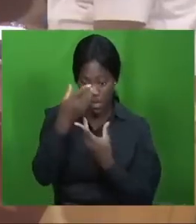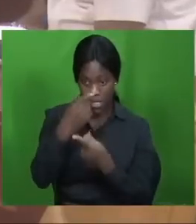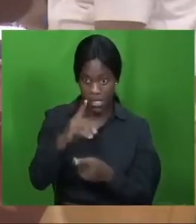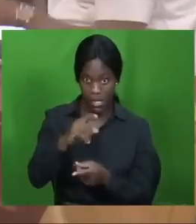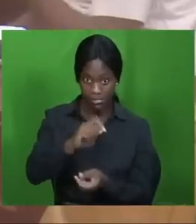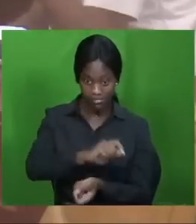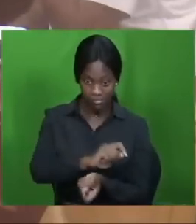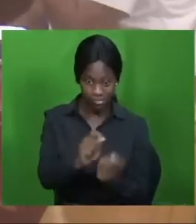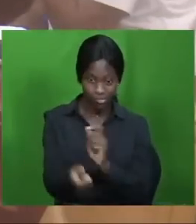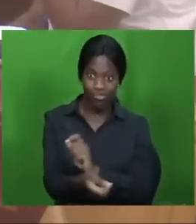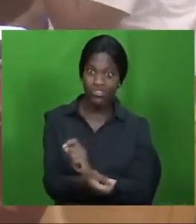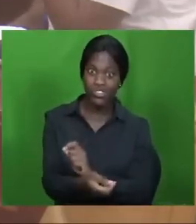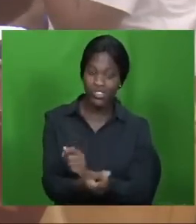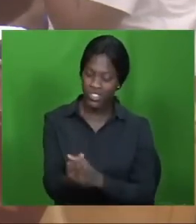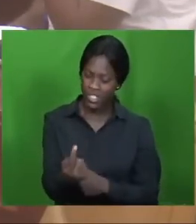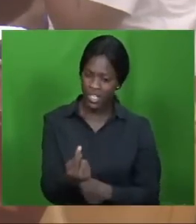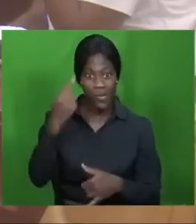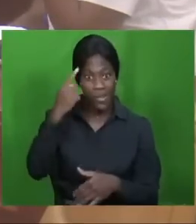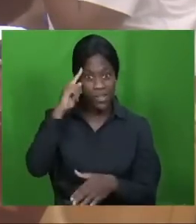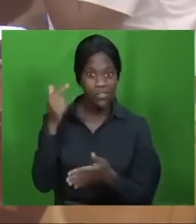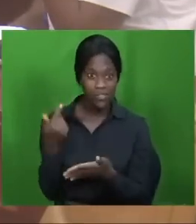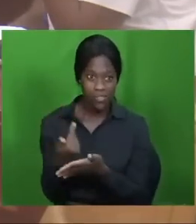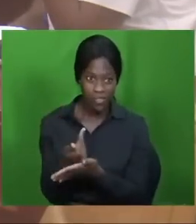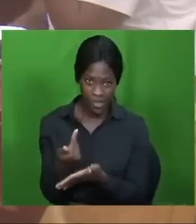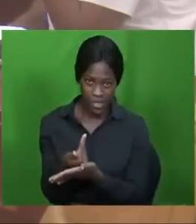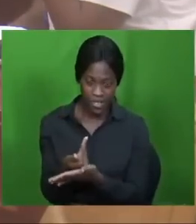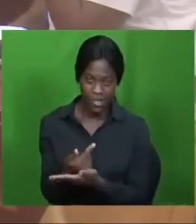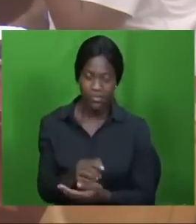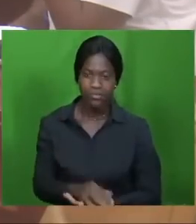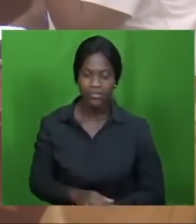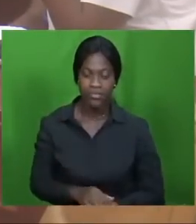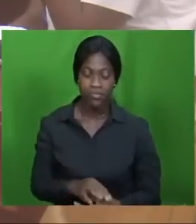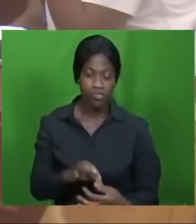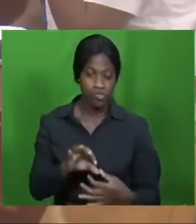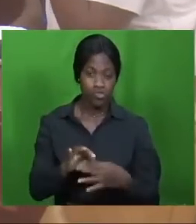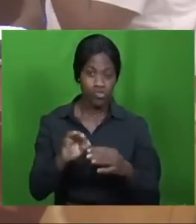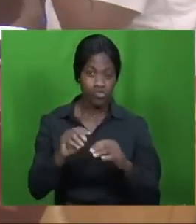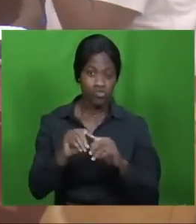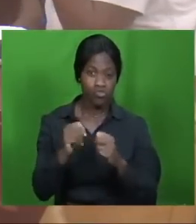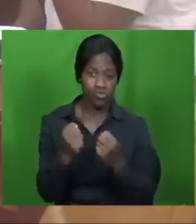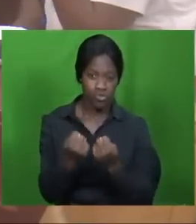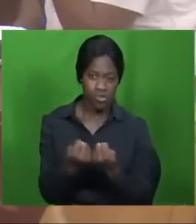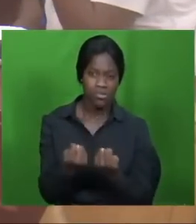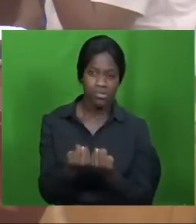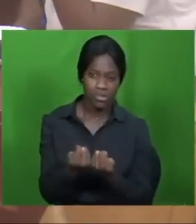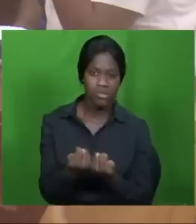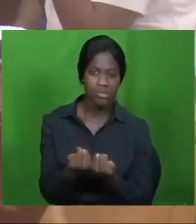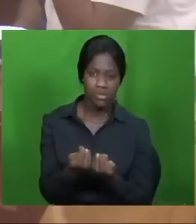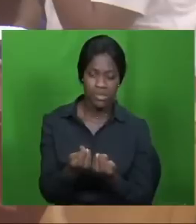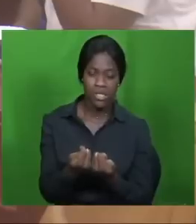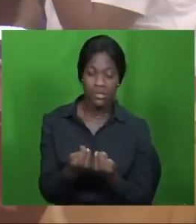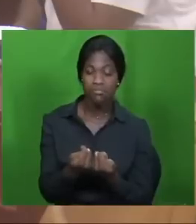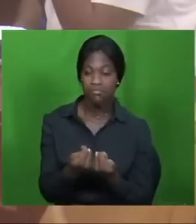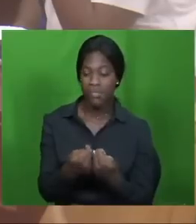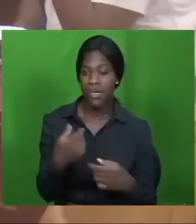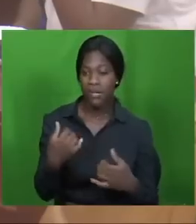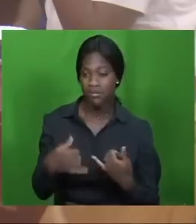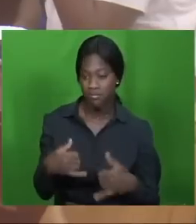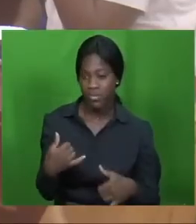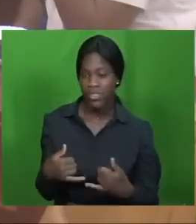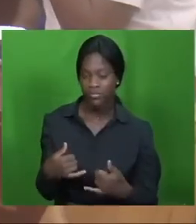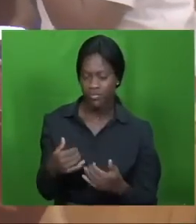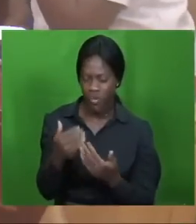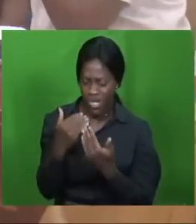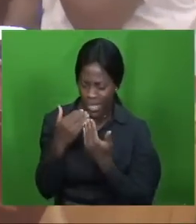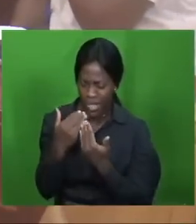nationality or express loyalty, and then they joined our team to fight for laurels for us. I think we thank